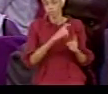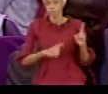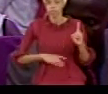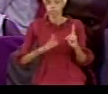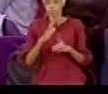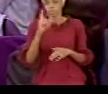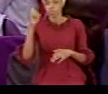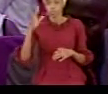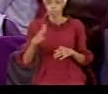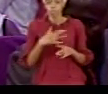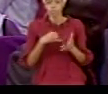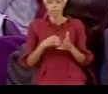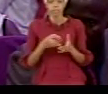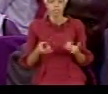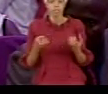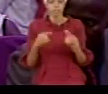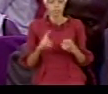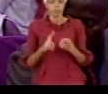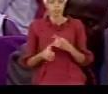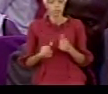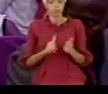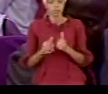up and covered the camp, and